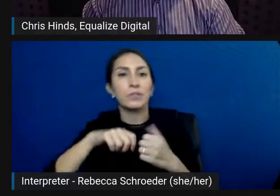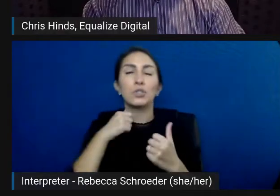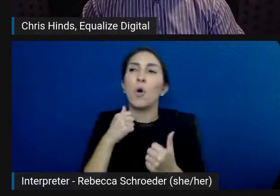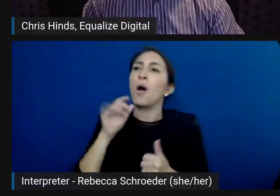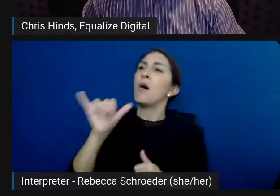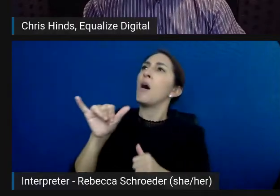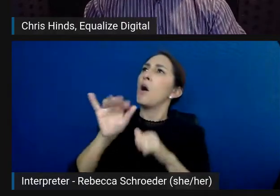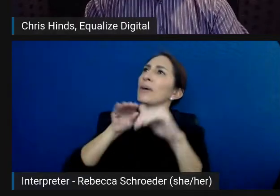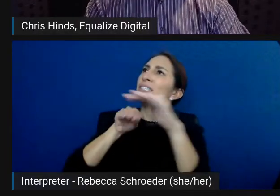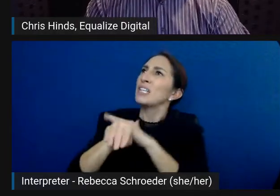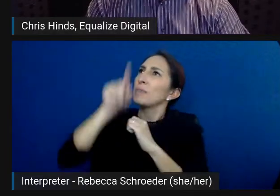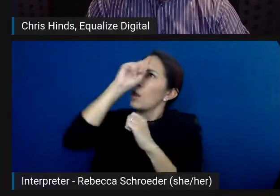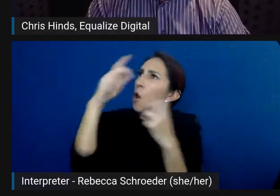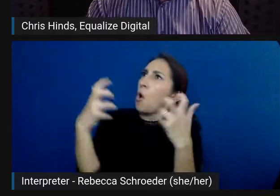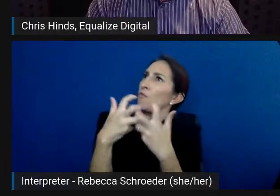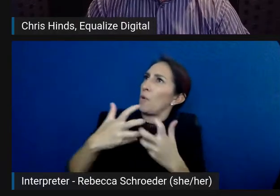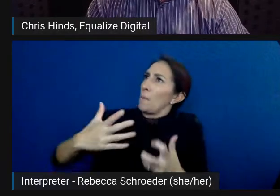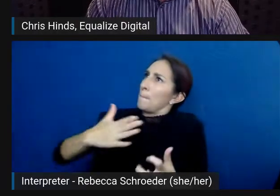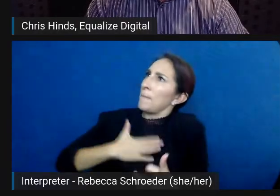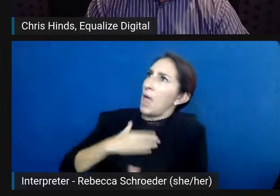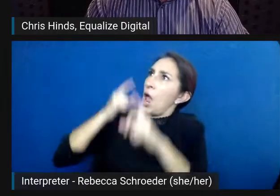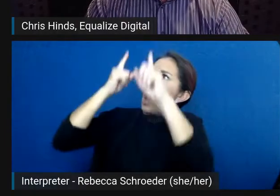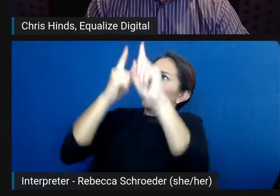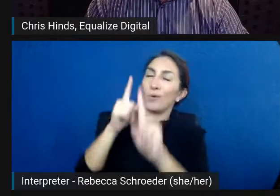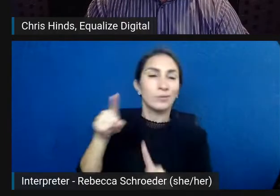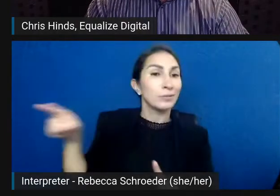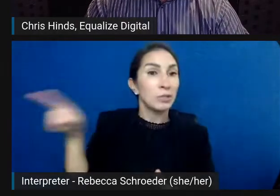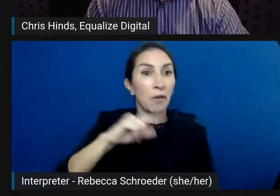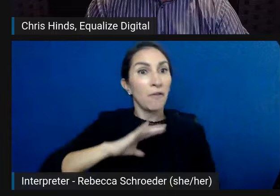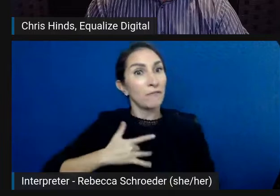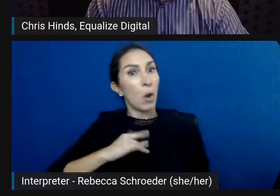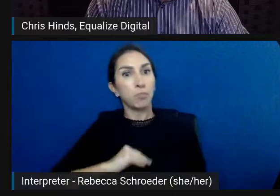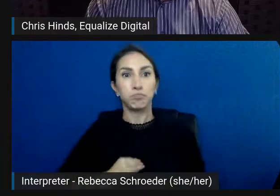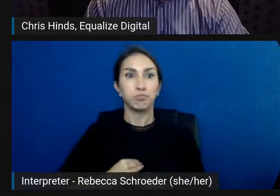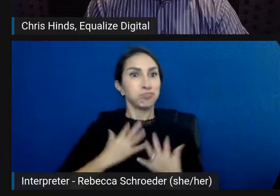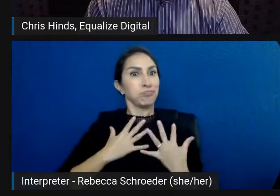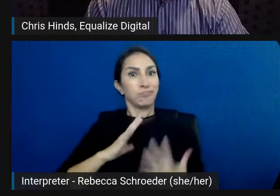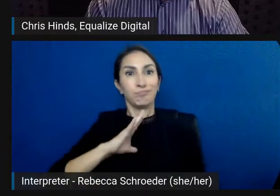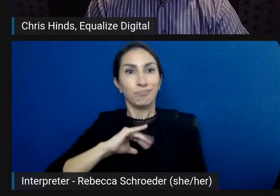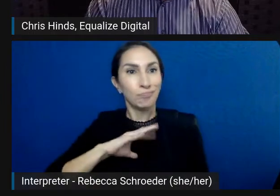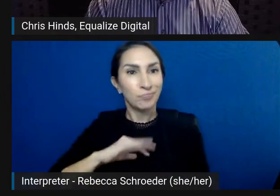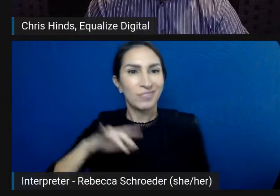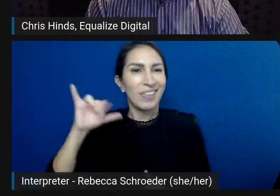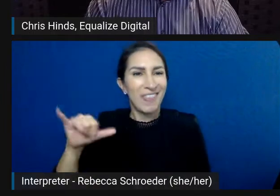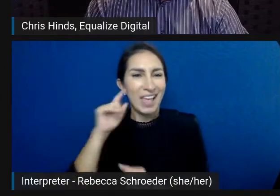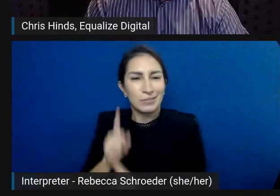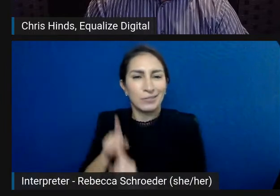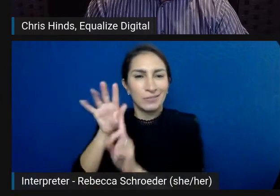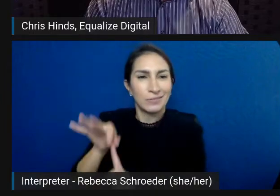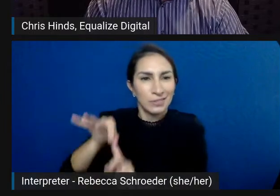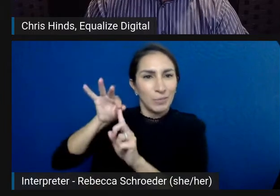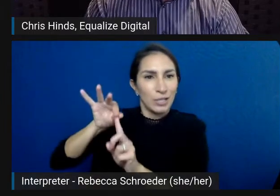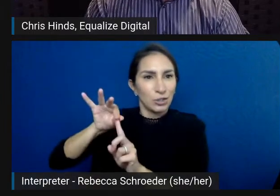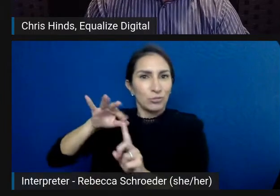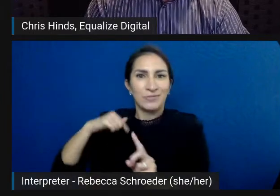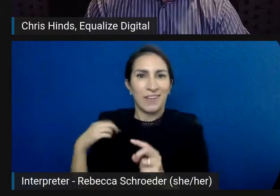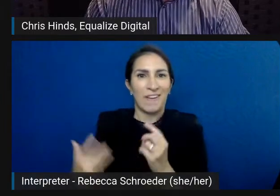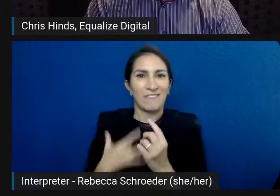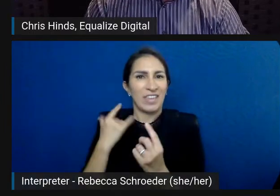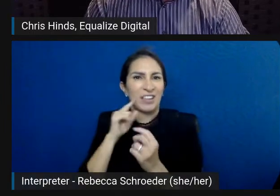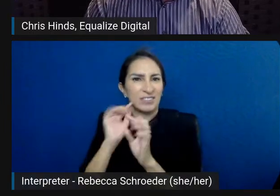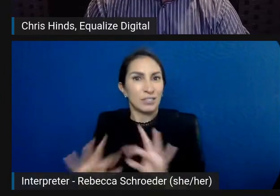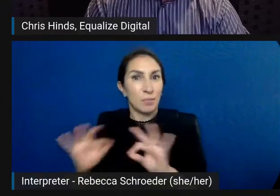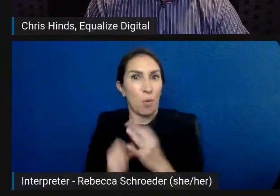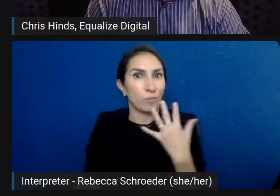my goals, I need to do this, right? That is, to me, sort of the golden goose egg that I'm after, right?